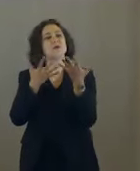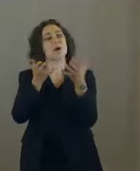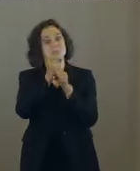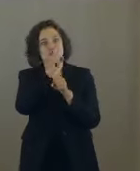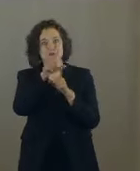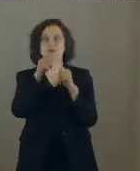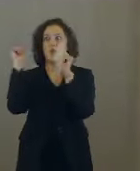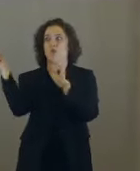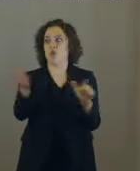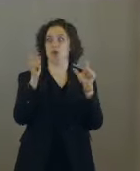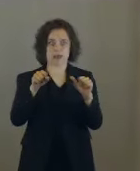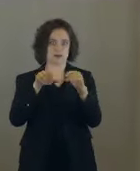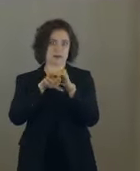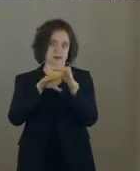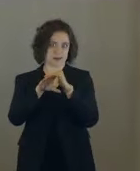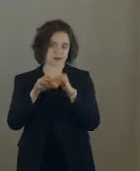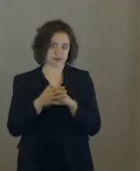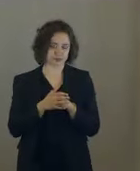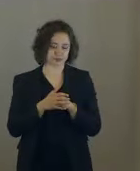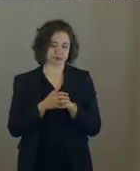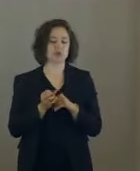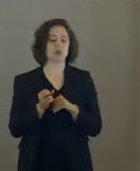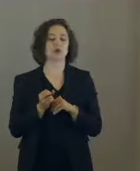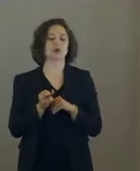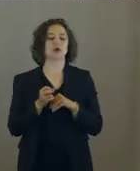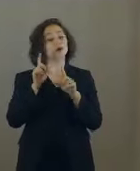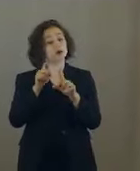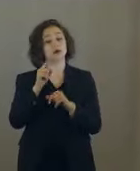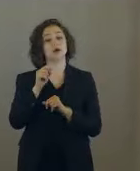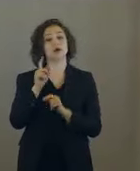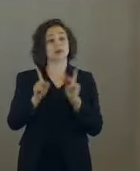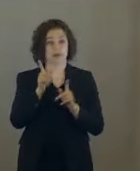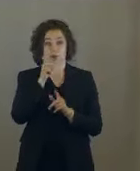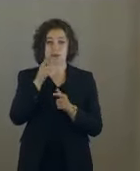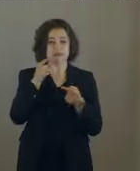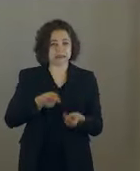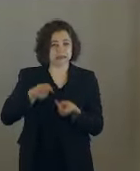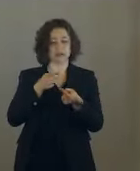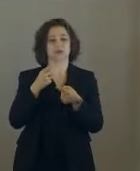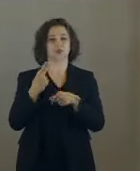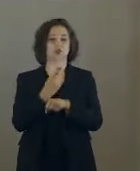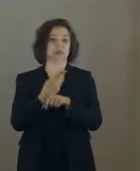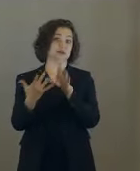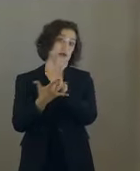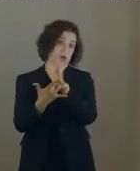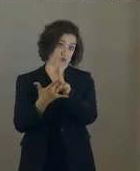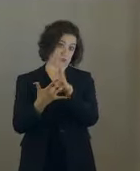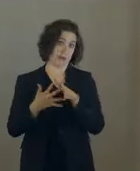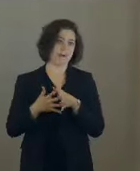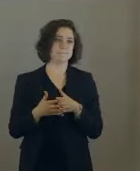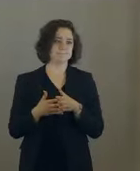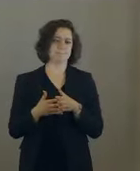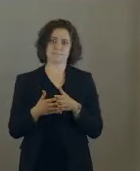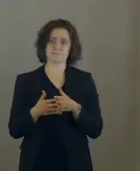for everyone, and we've done that. Related to individuals who have difficult times using technology,